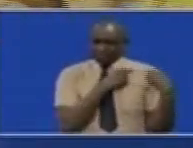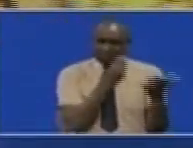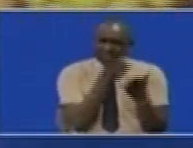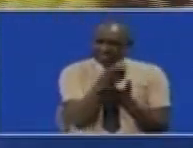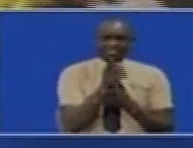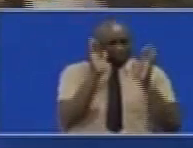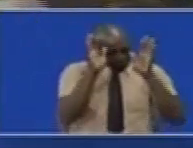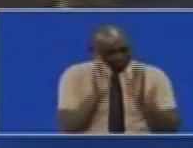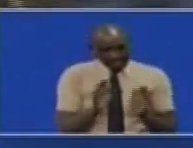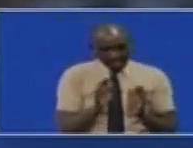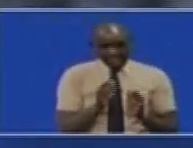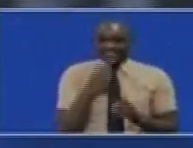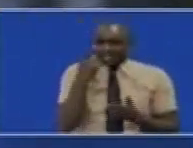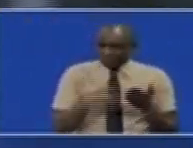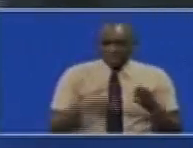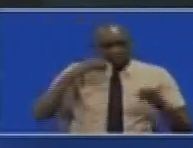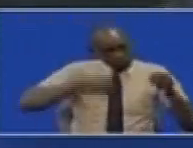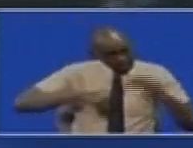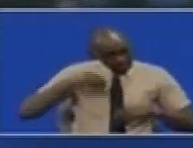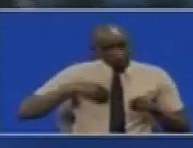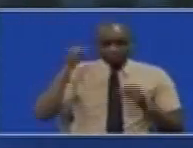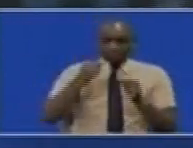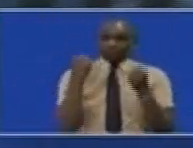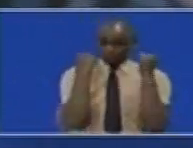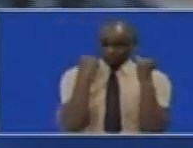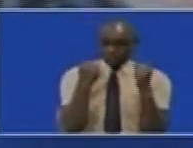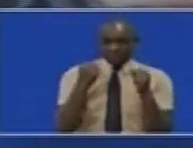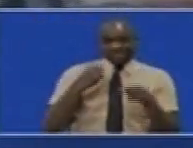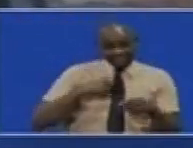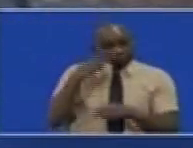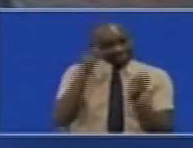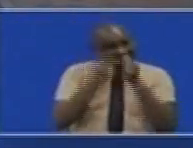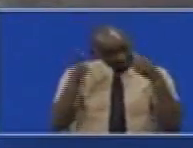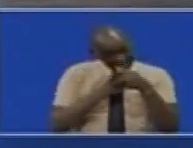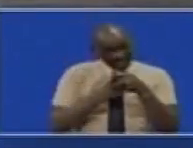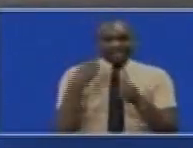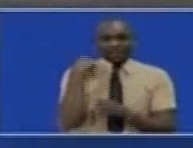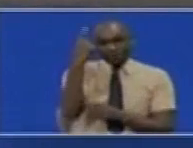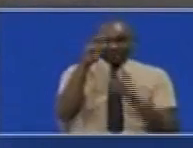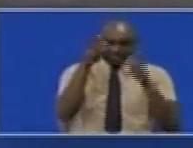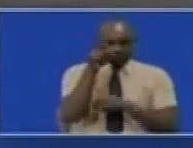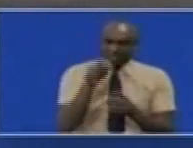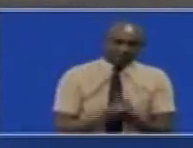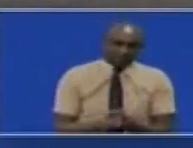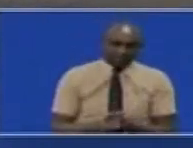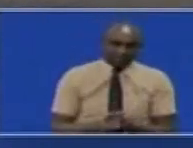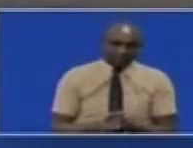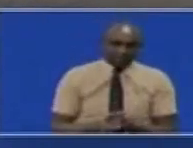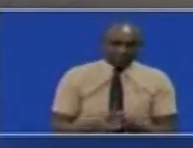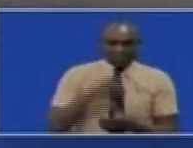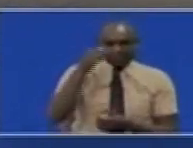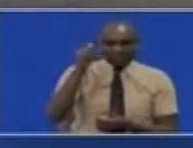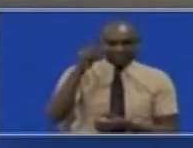them. It is no doubt that corruption will feature strongly in the run-up to next year's general election. Francis